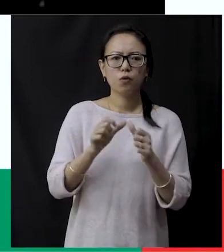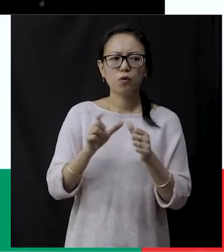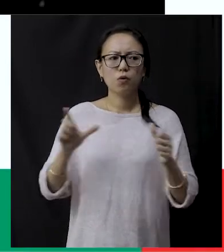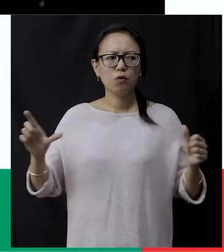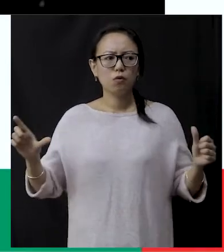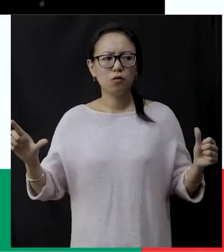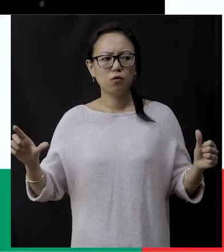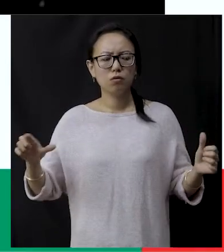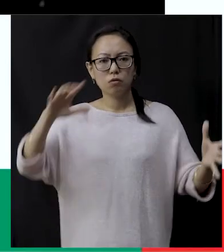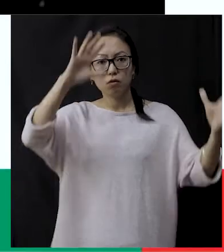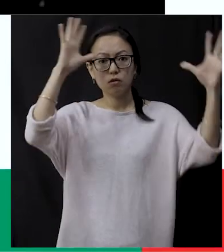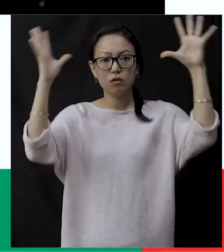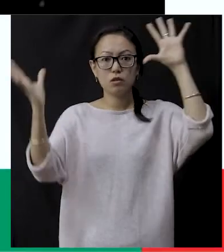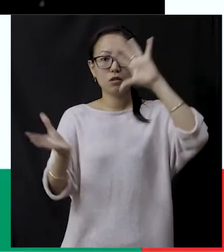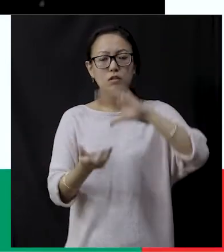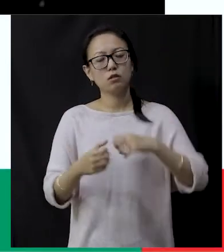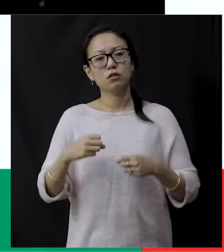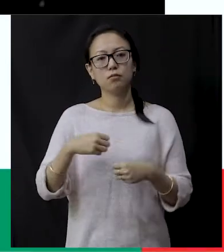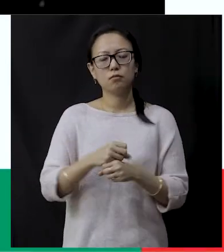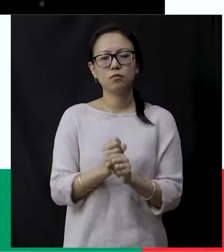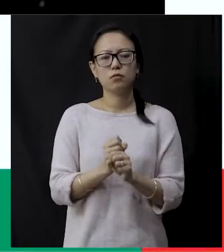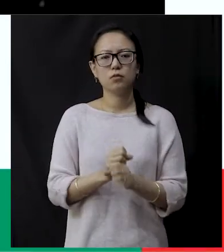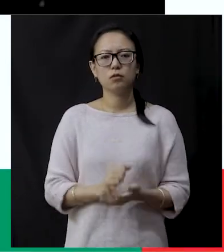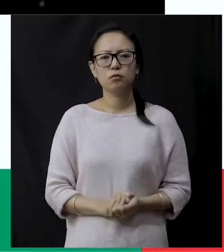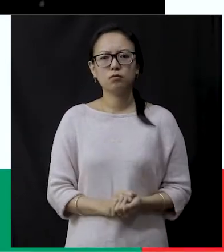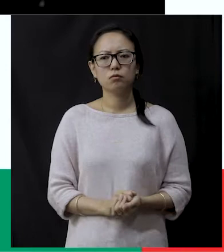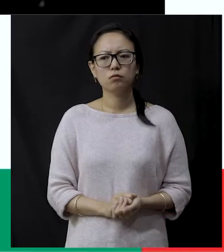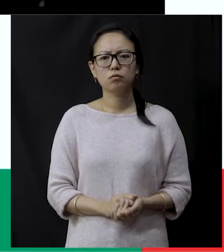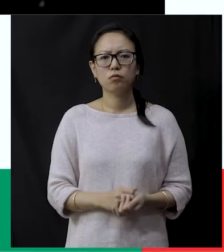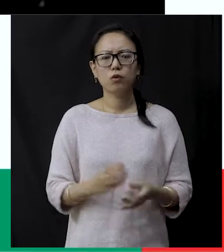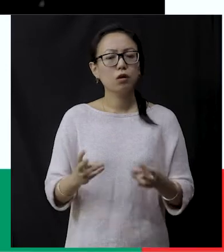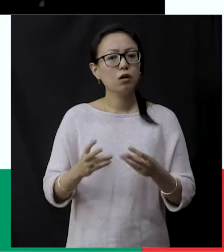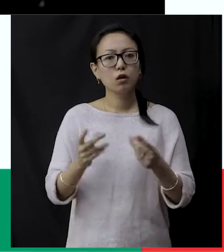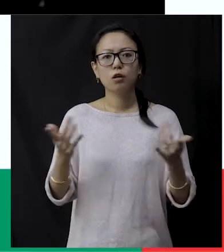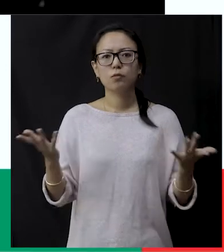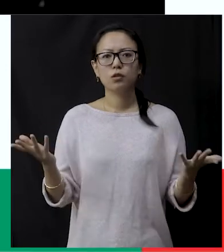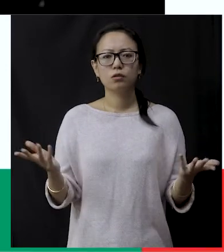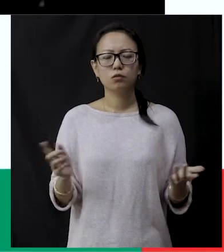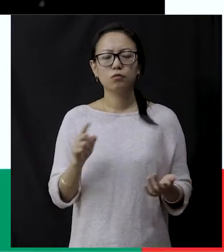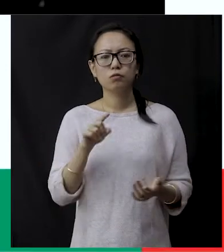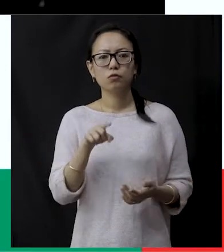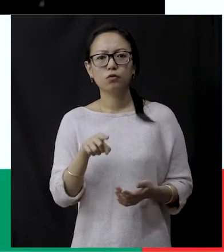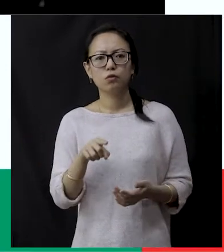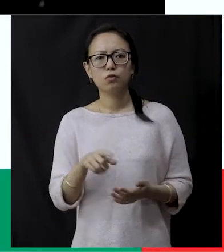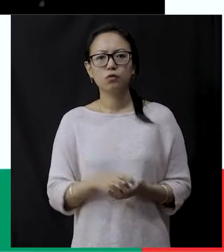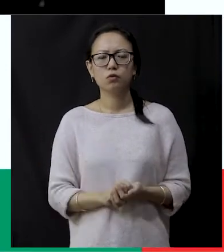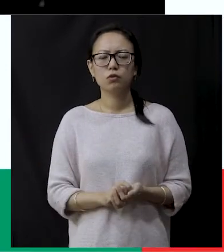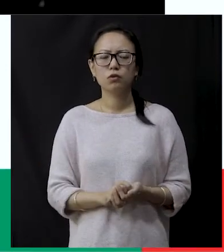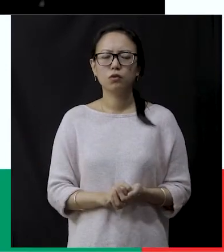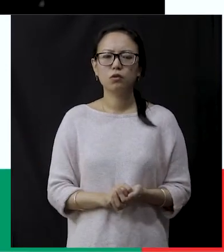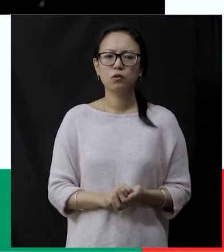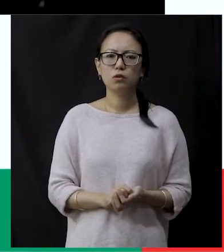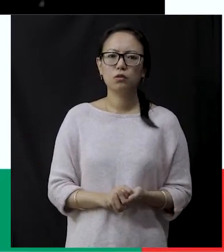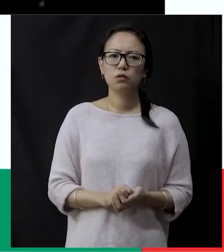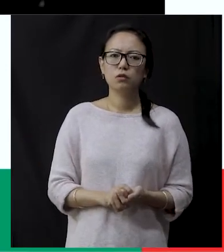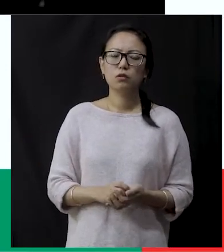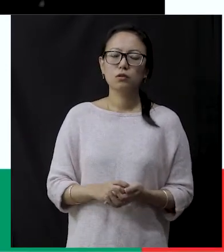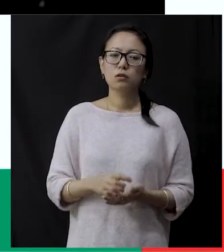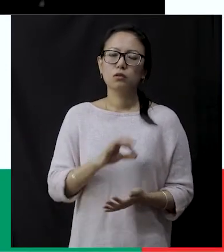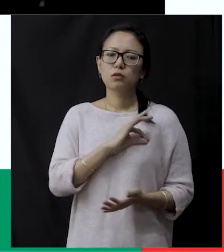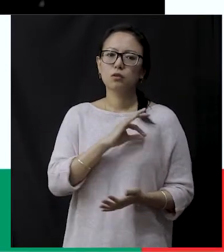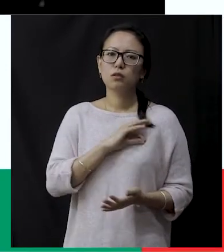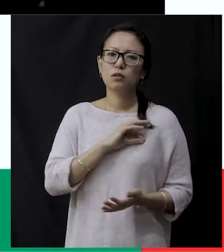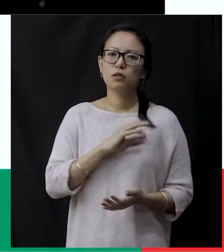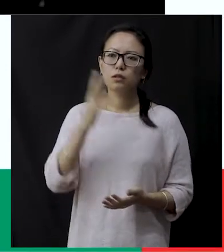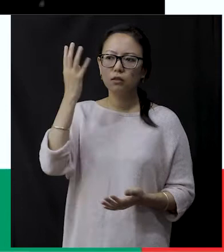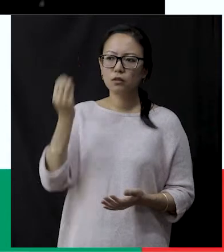you their names, how many of you enjoy looking up in the night sky?